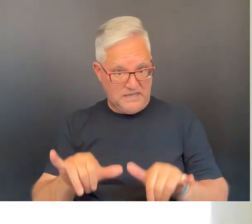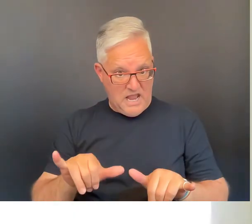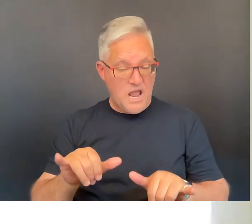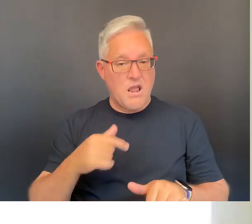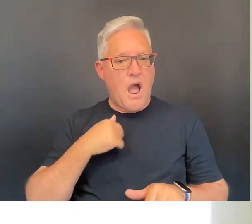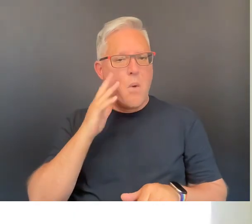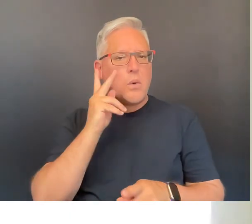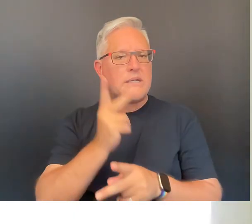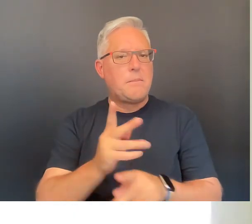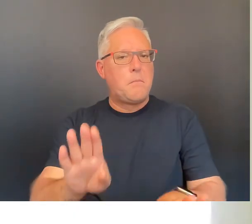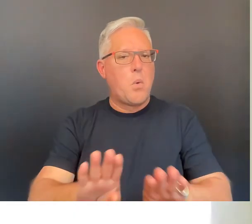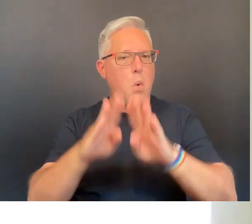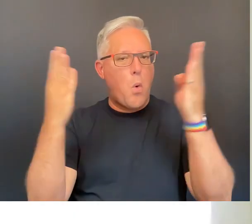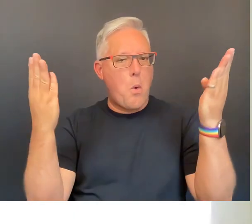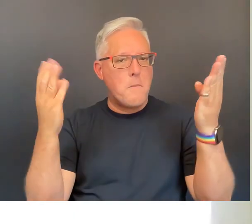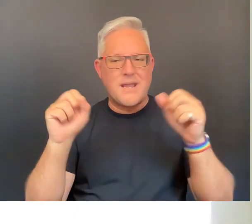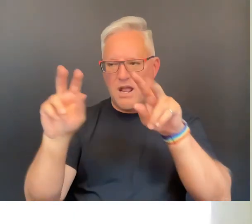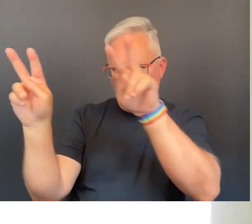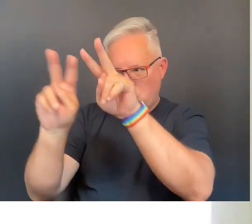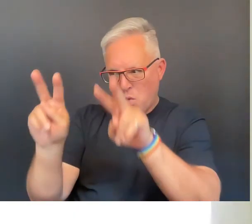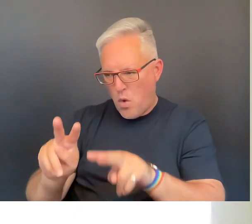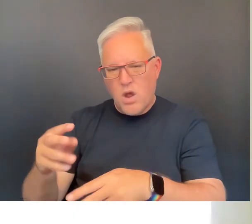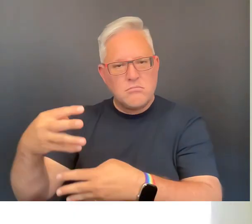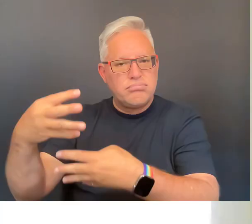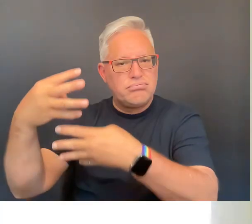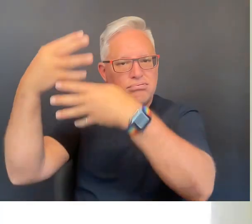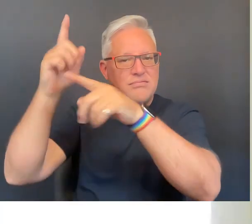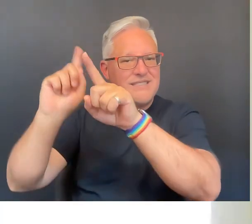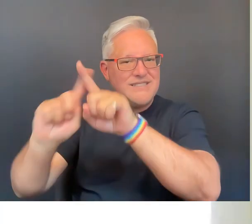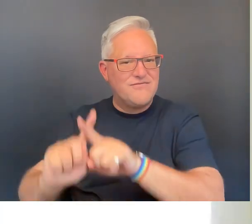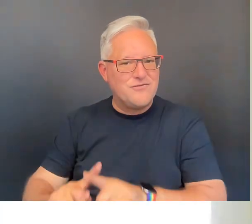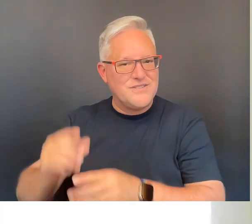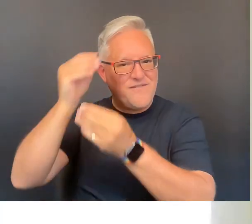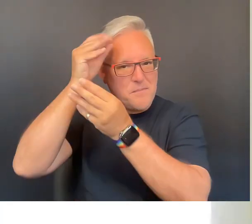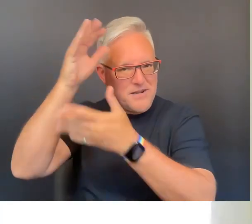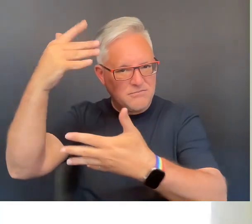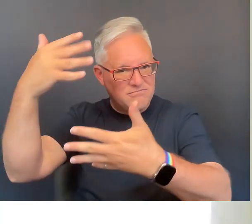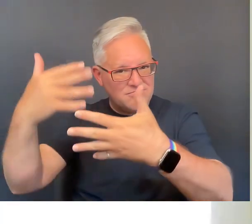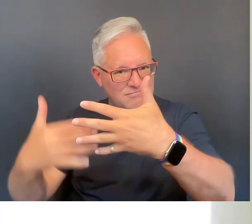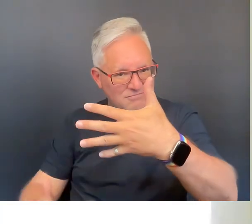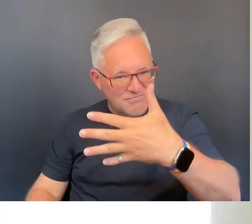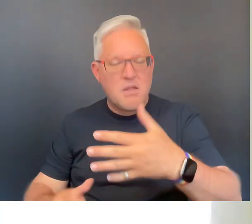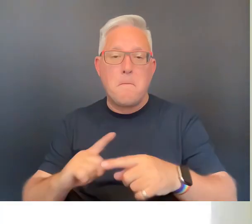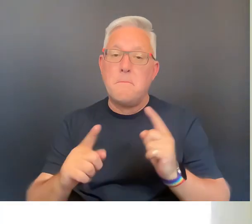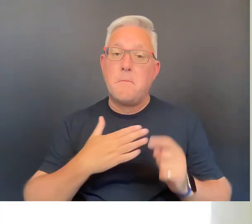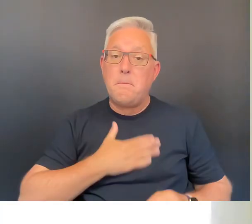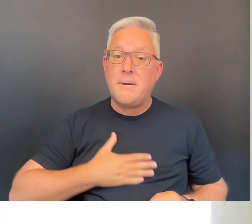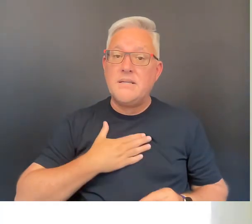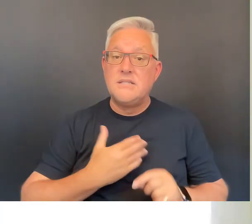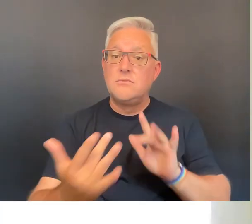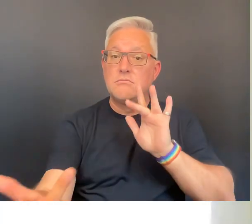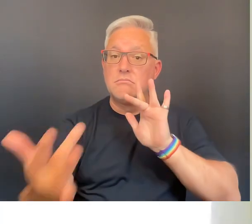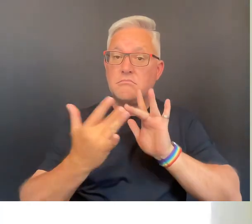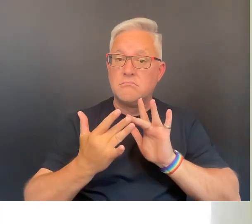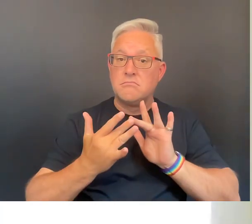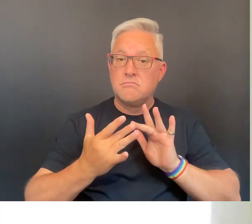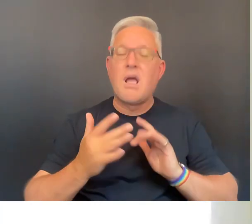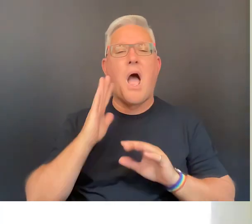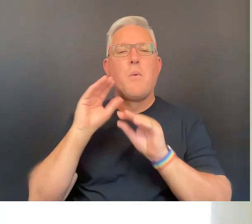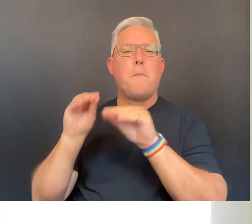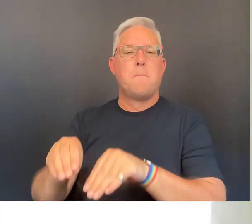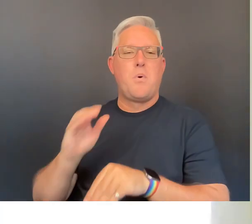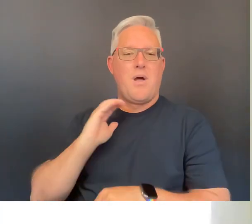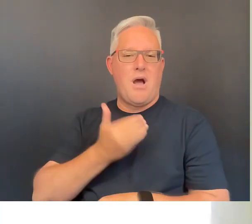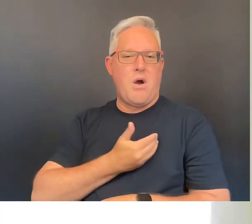it open so you can look at all the information. But please reach out to. I'll